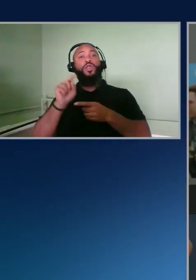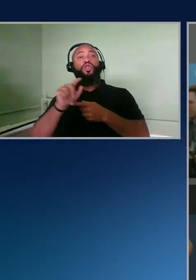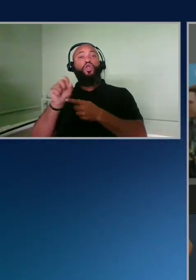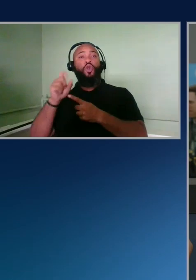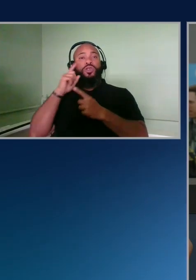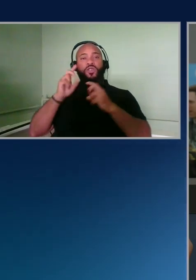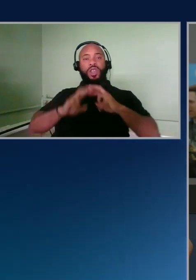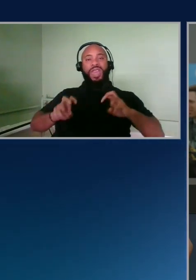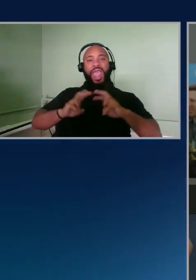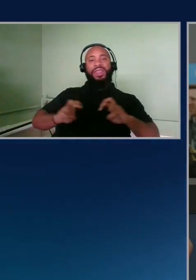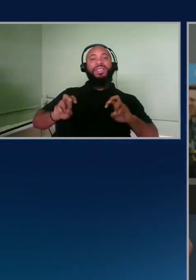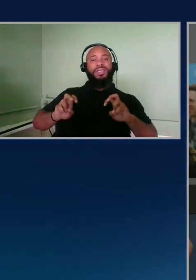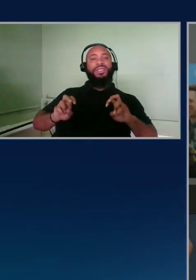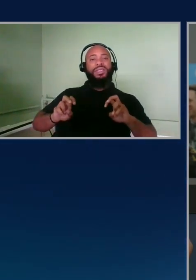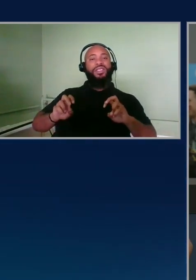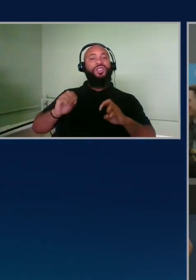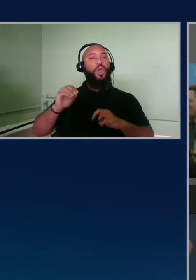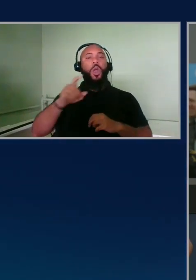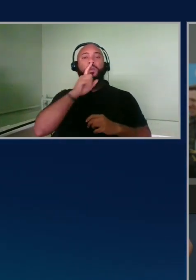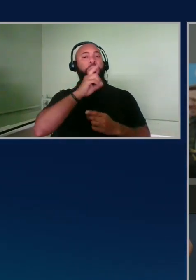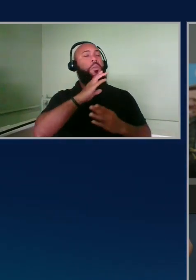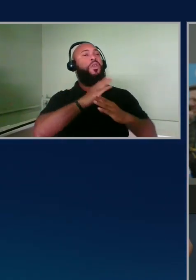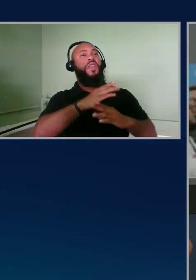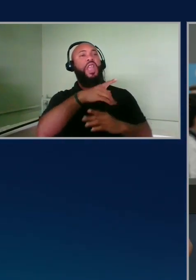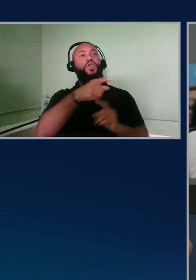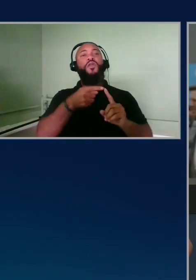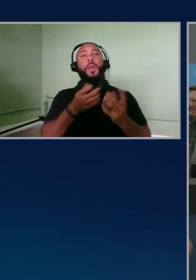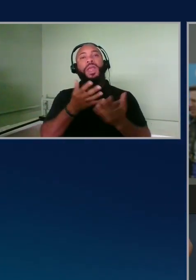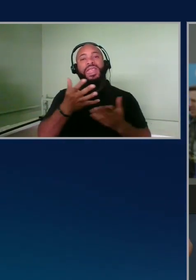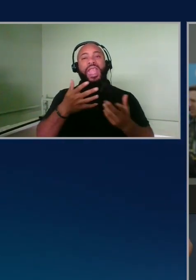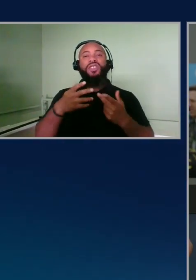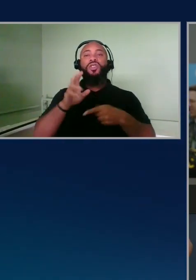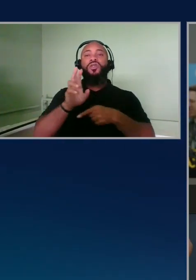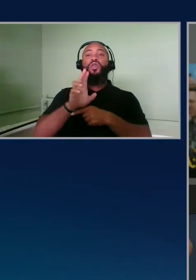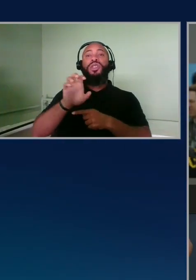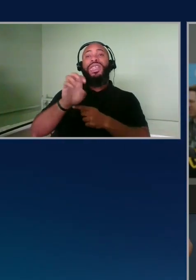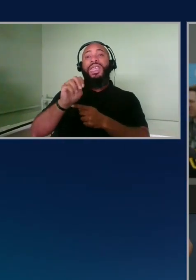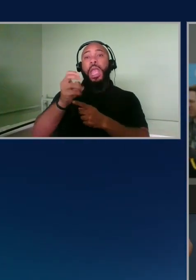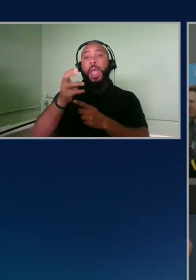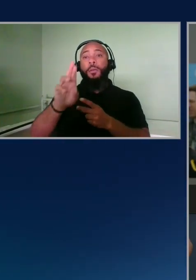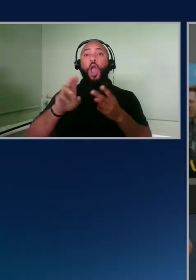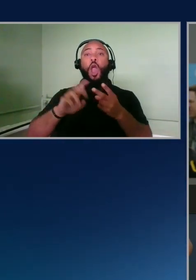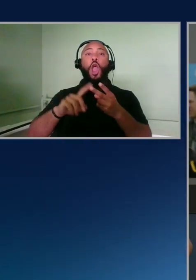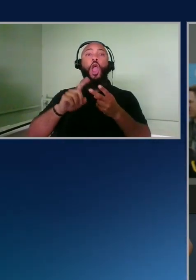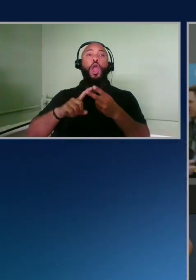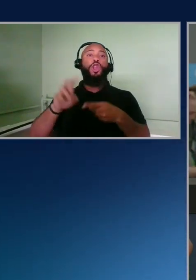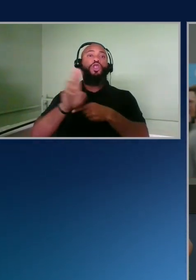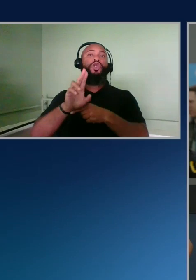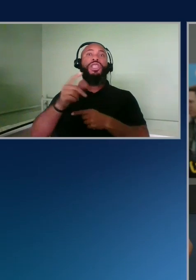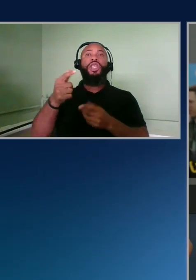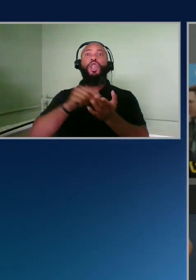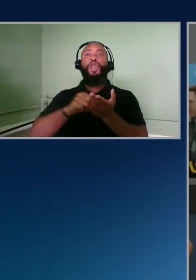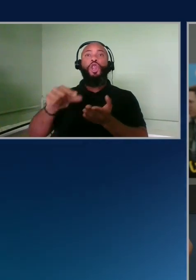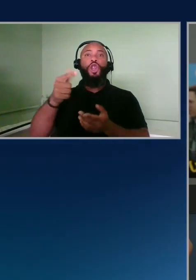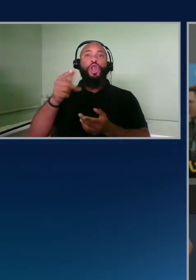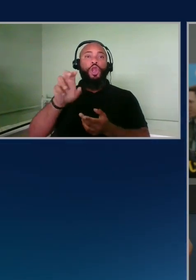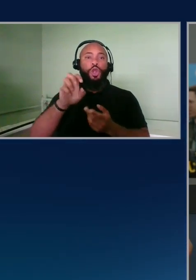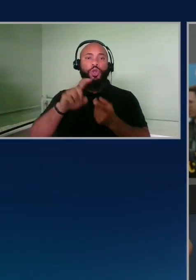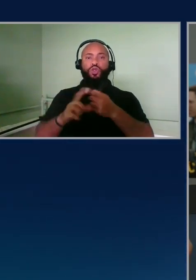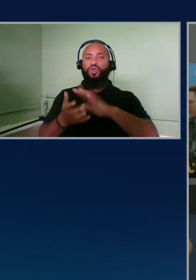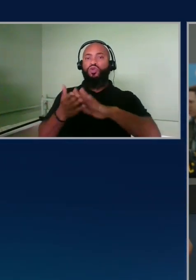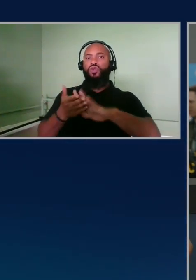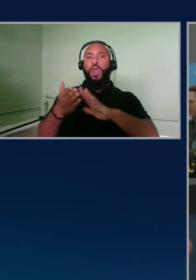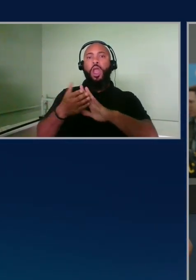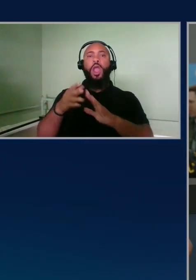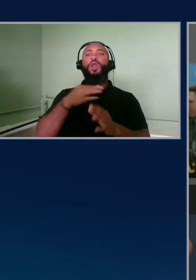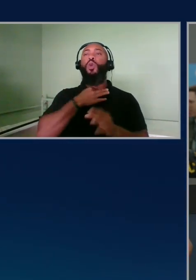stop you then from engaging and using things like EMR, using Glue to run queries and do other things against your data,